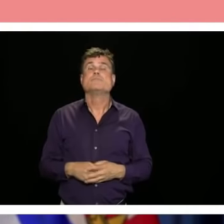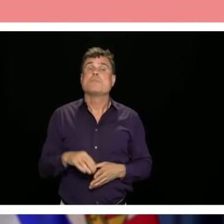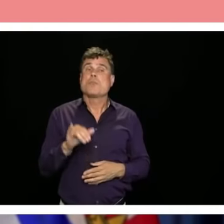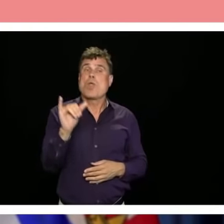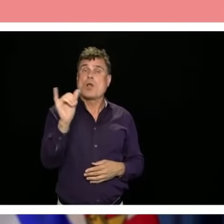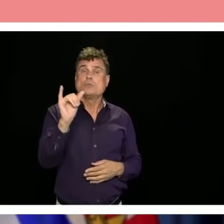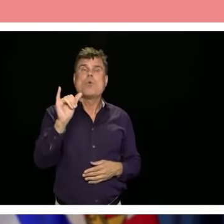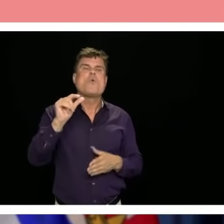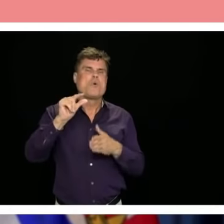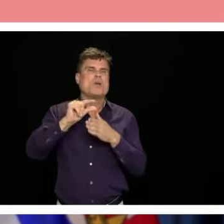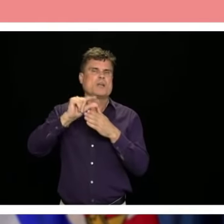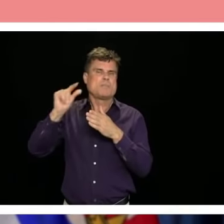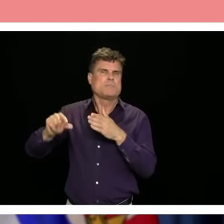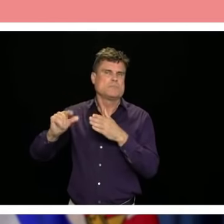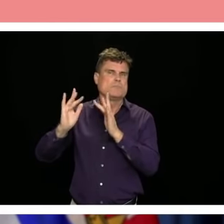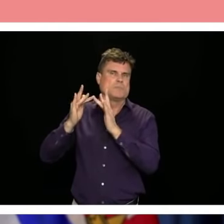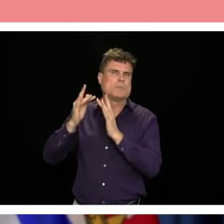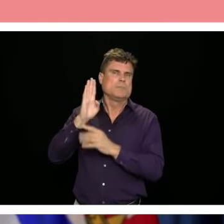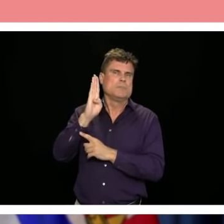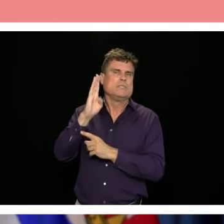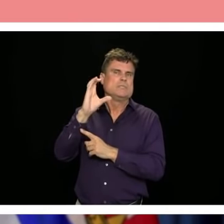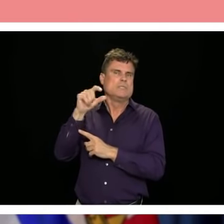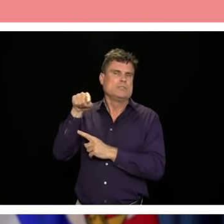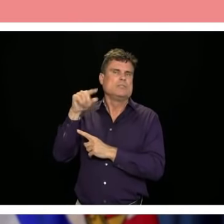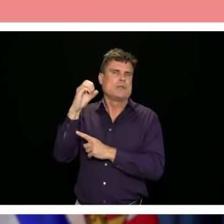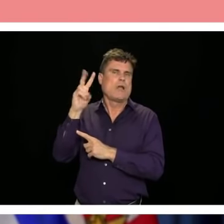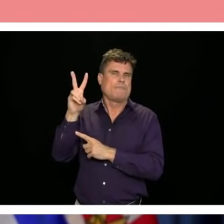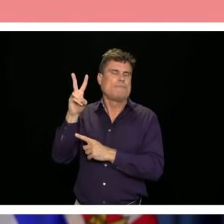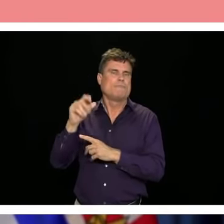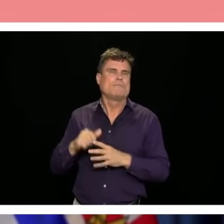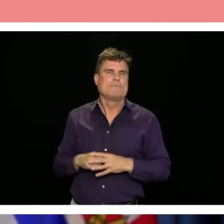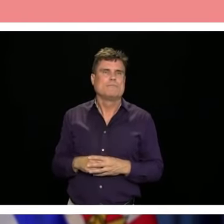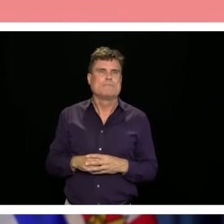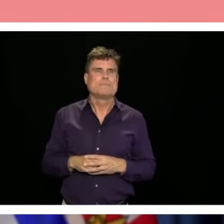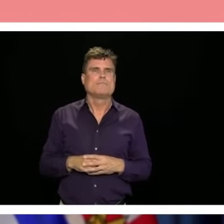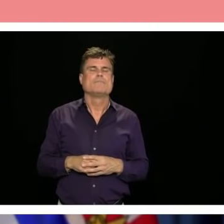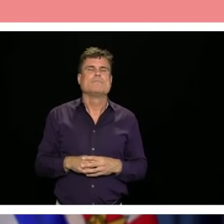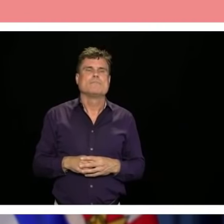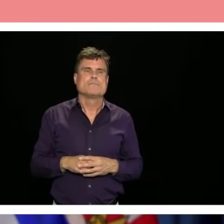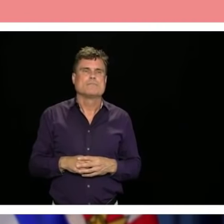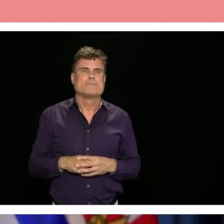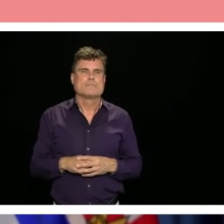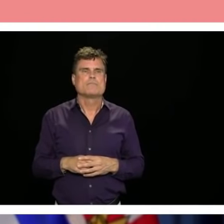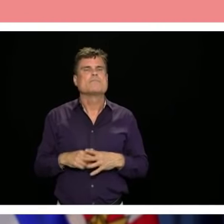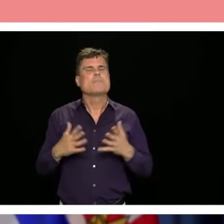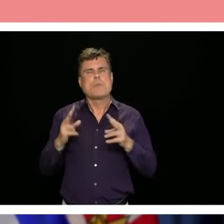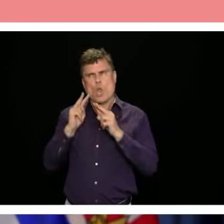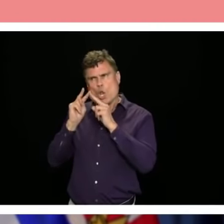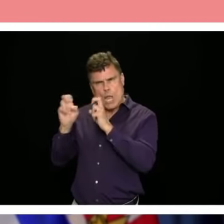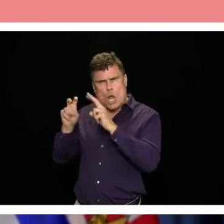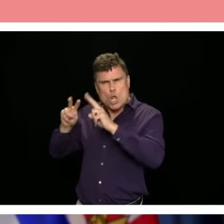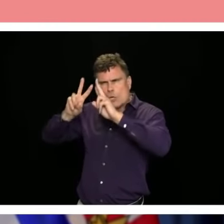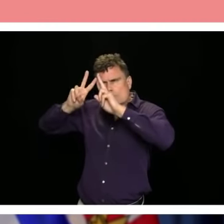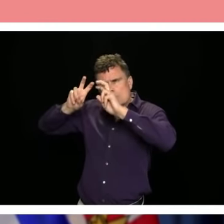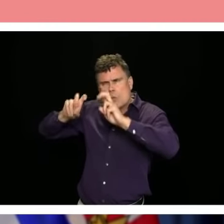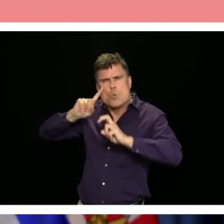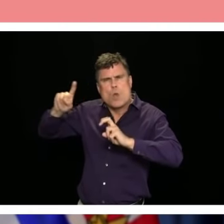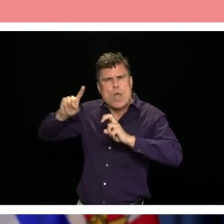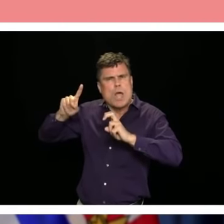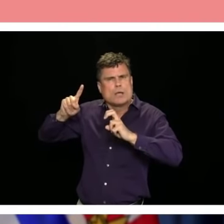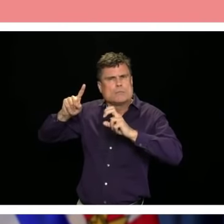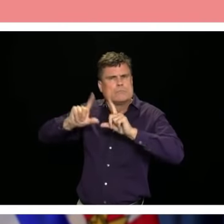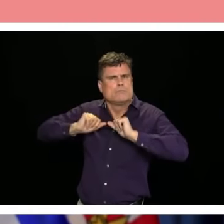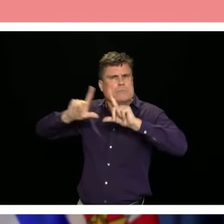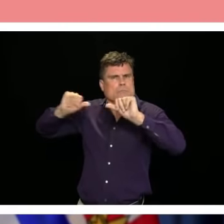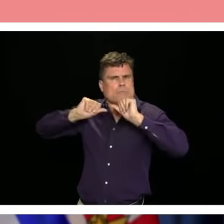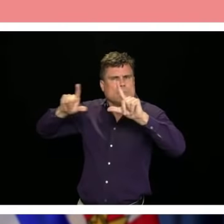Thank you very much, Dr. Henry, and you'll know that the copy of the presentation for members of the public who